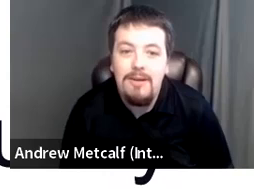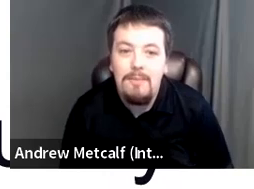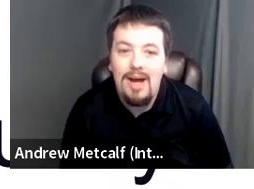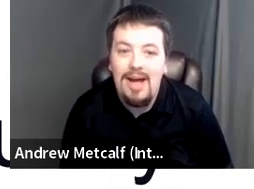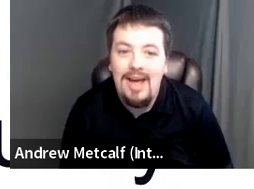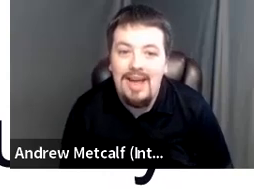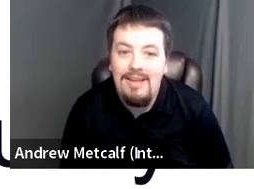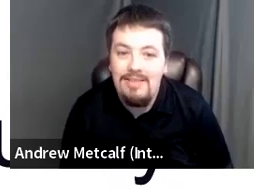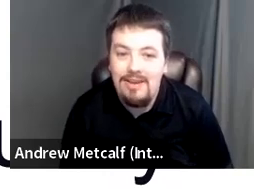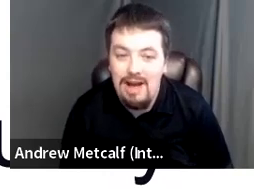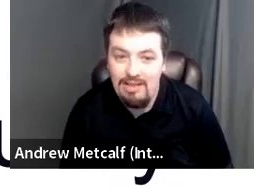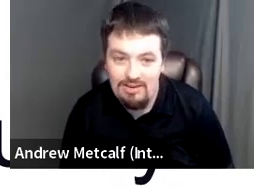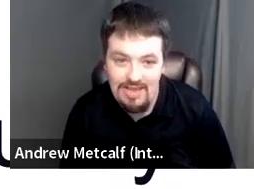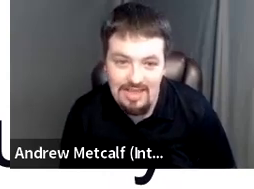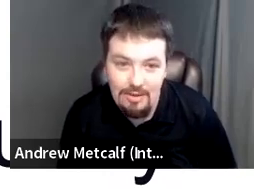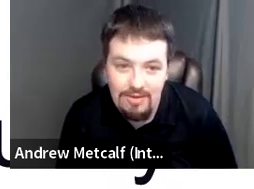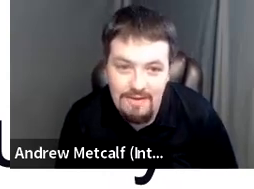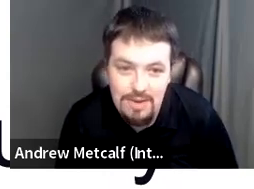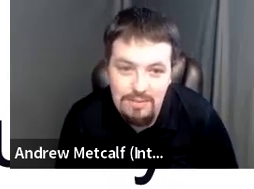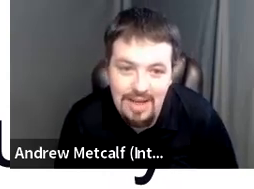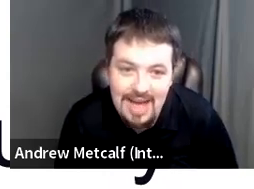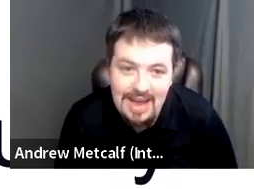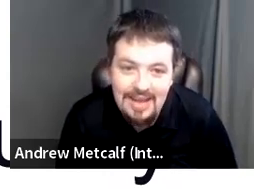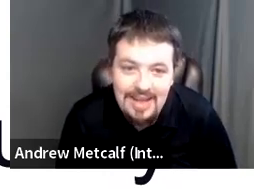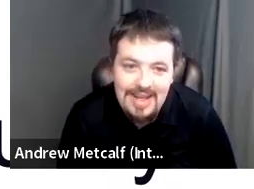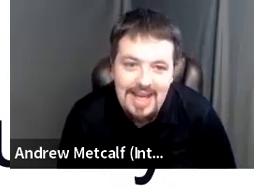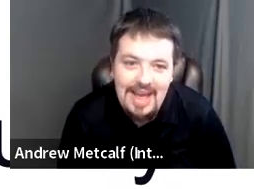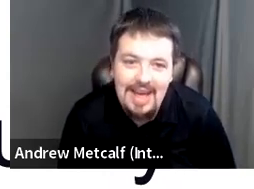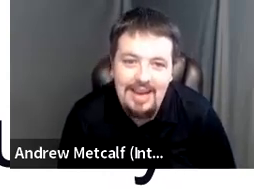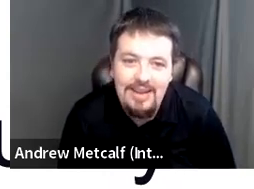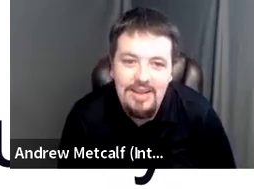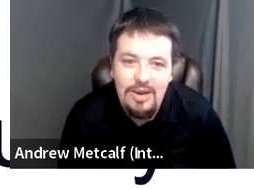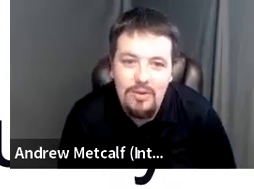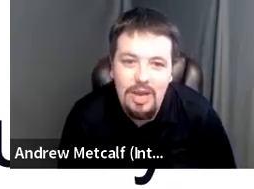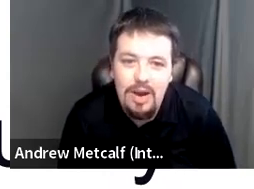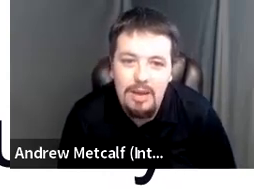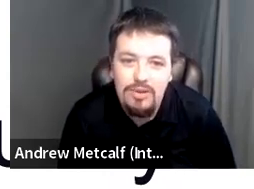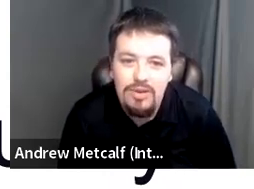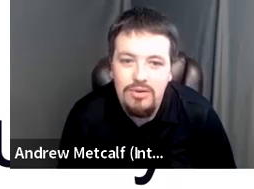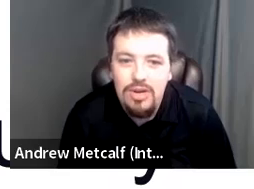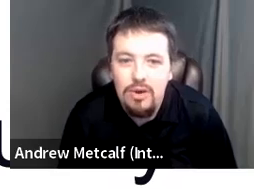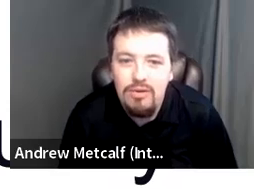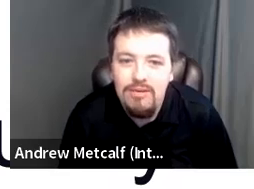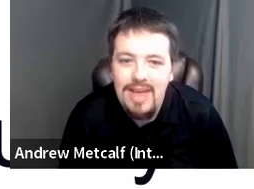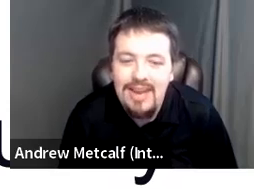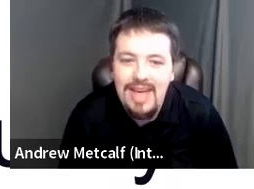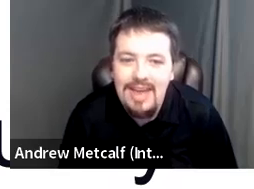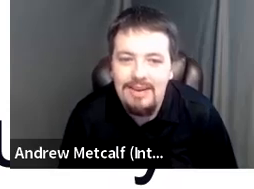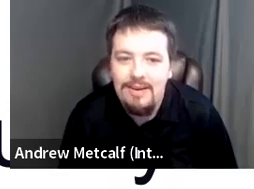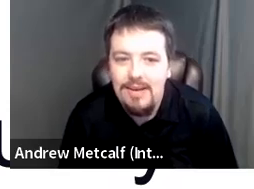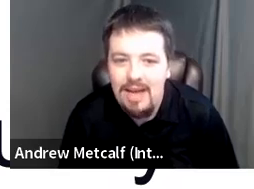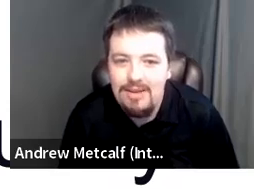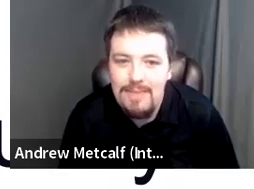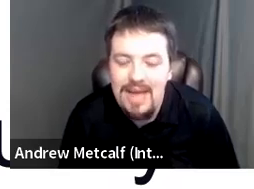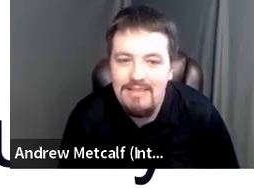awed by the knowledge that those deaf people had. And they were able to go sort of head to head